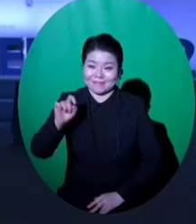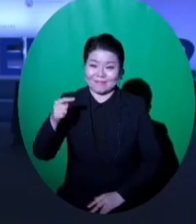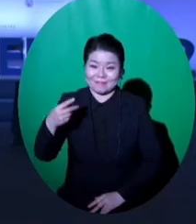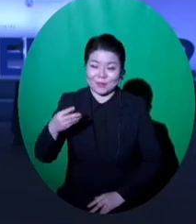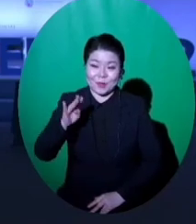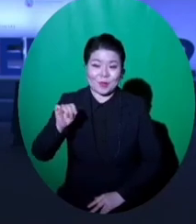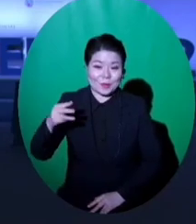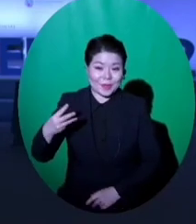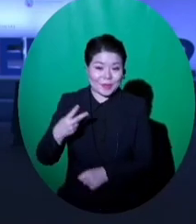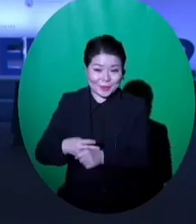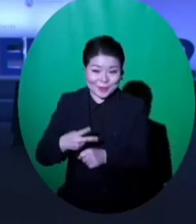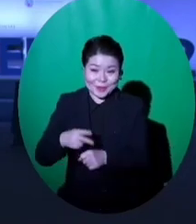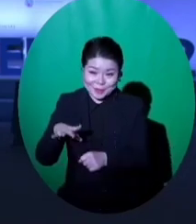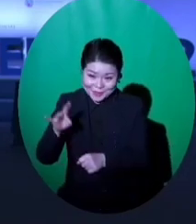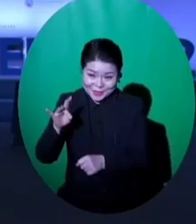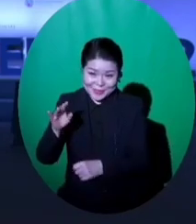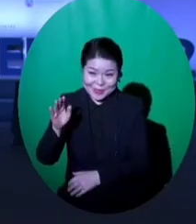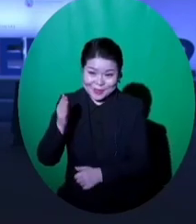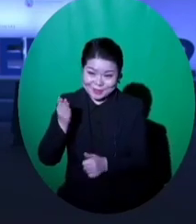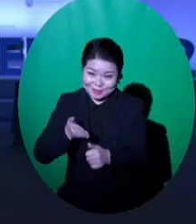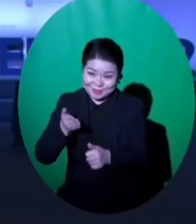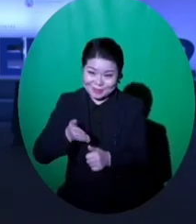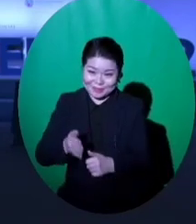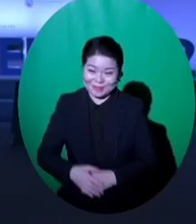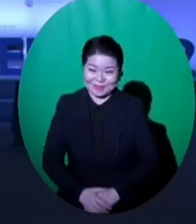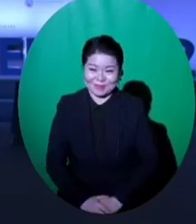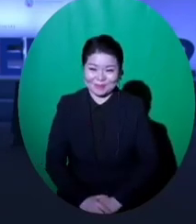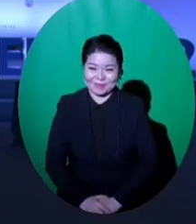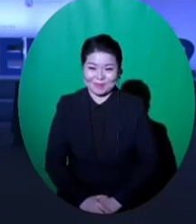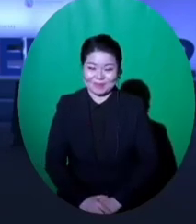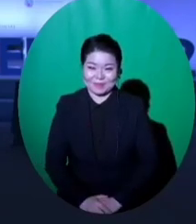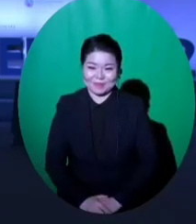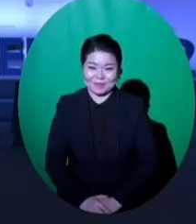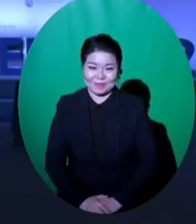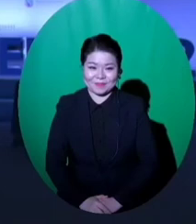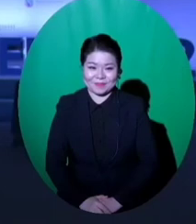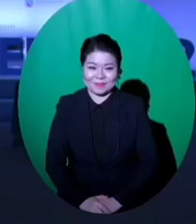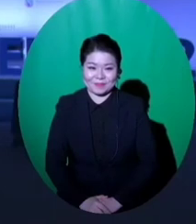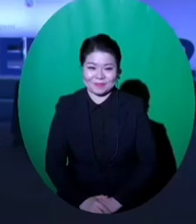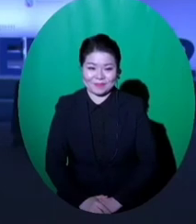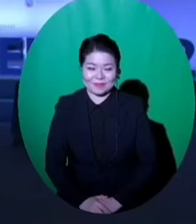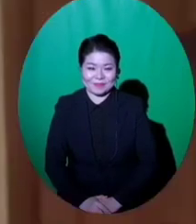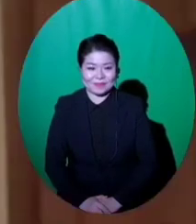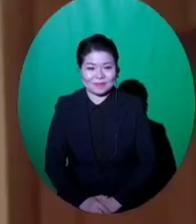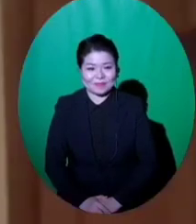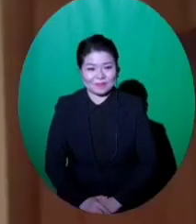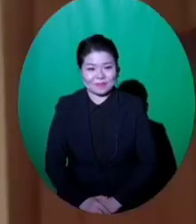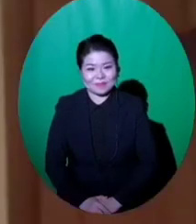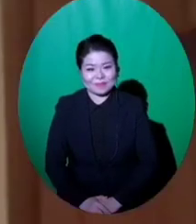first to this question? Well,